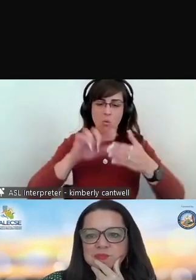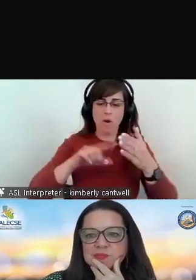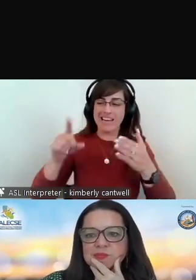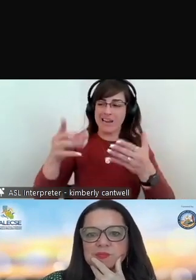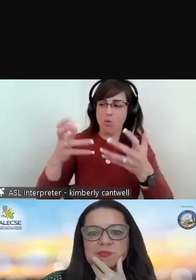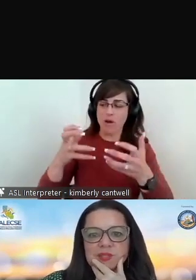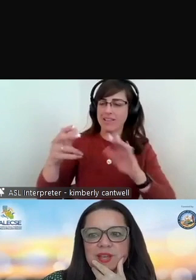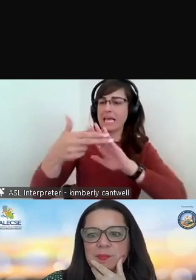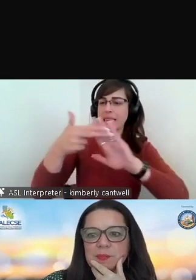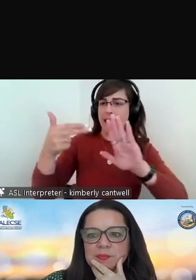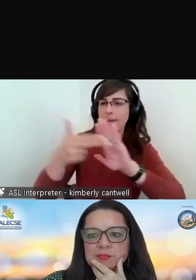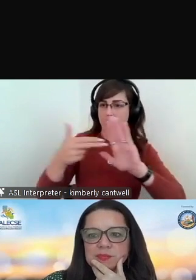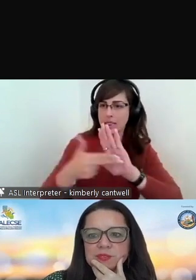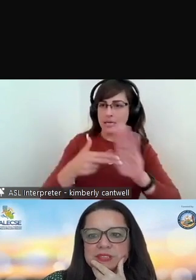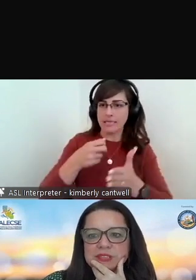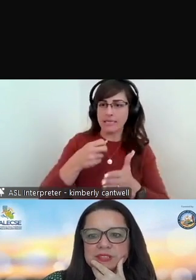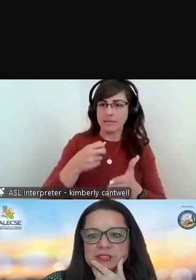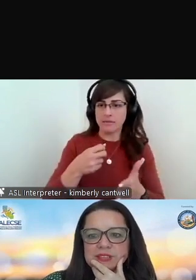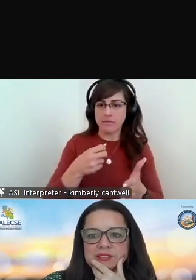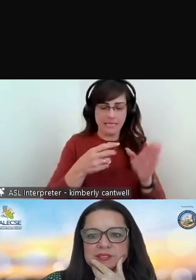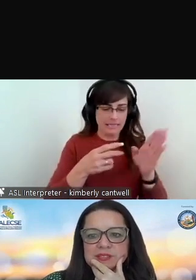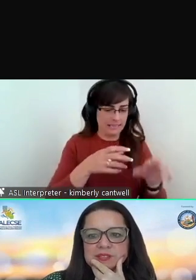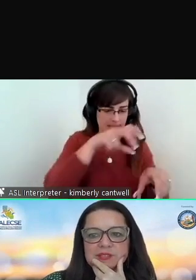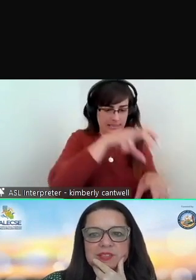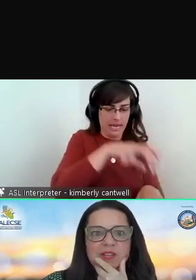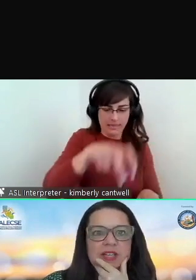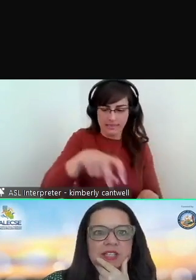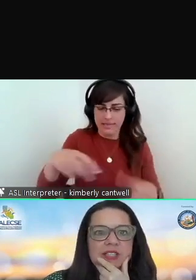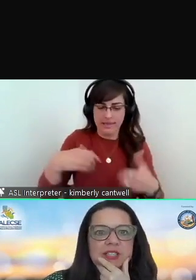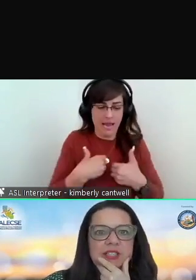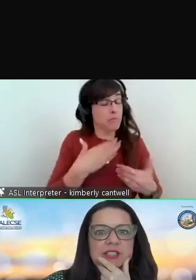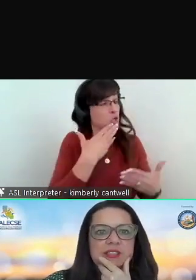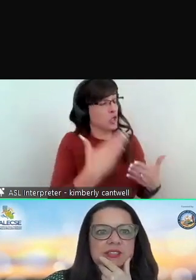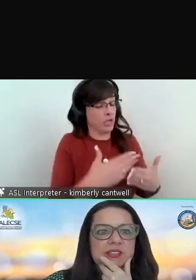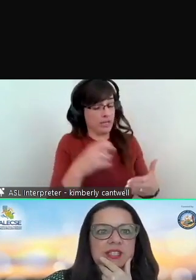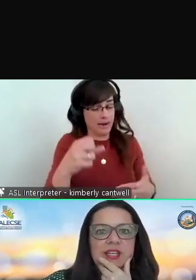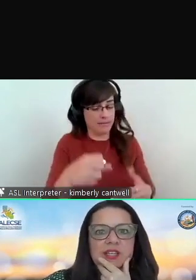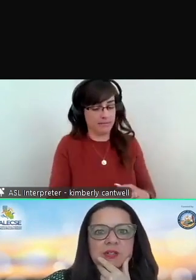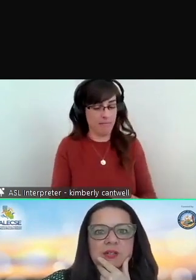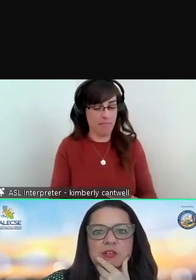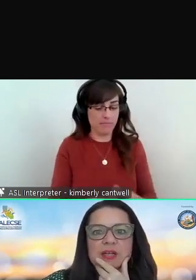labeling and staging the animals. Very good.